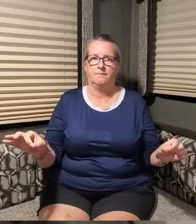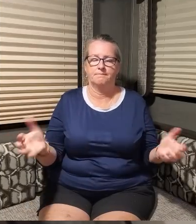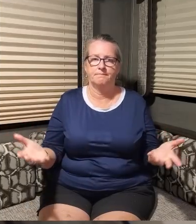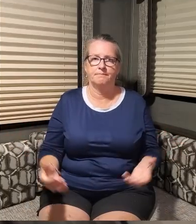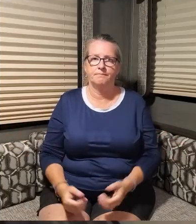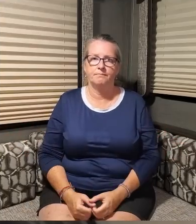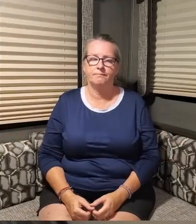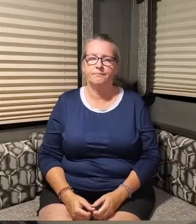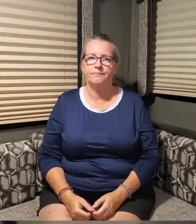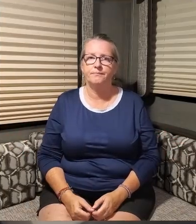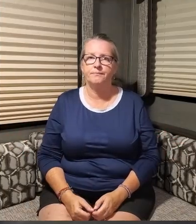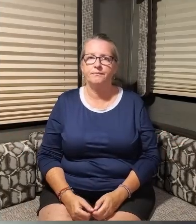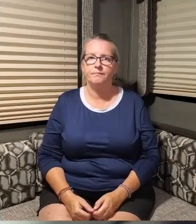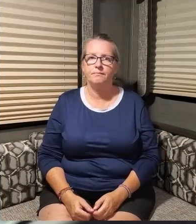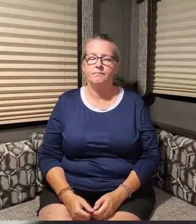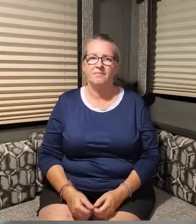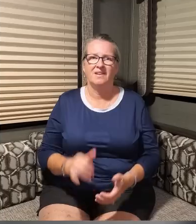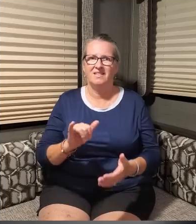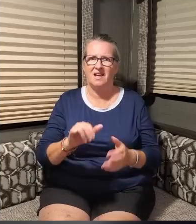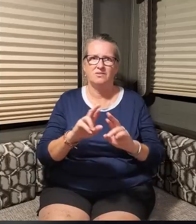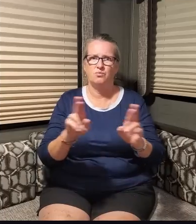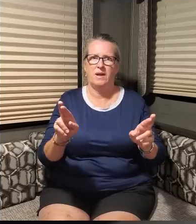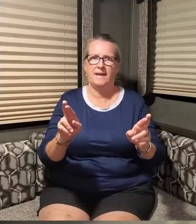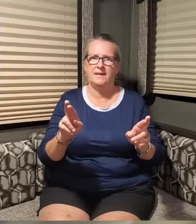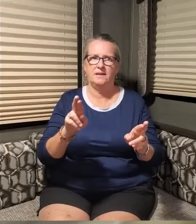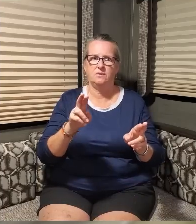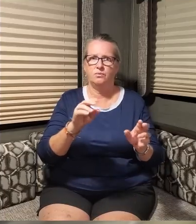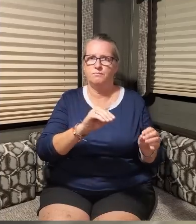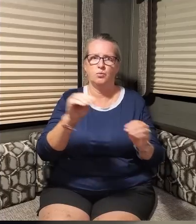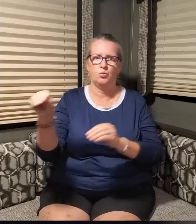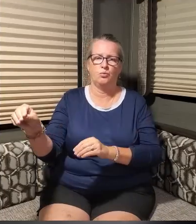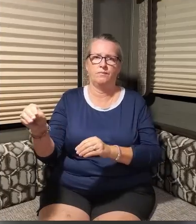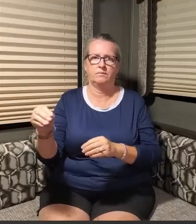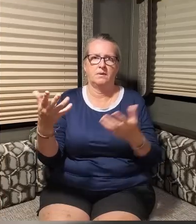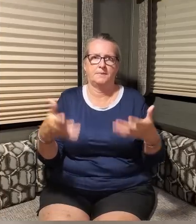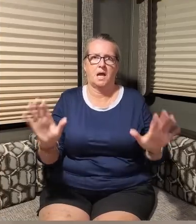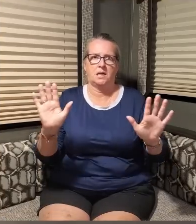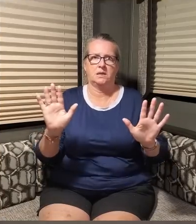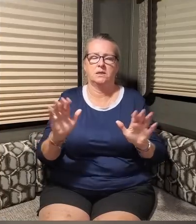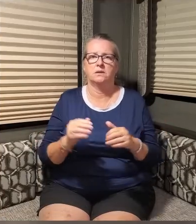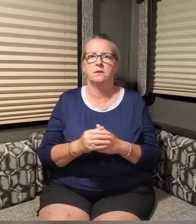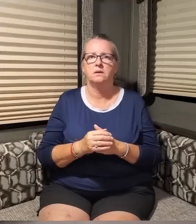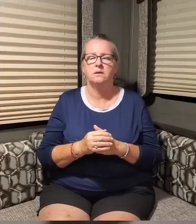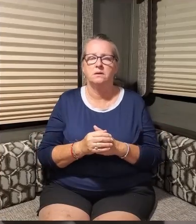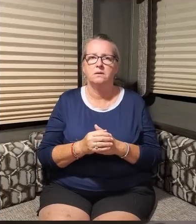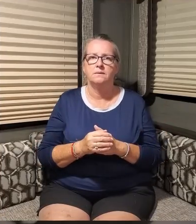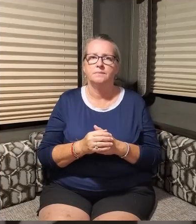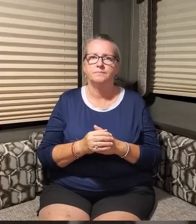clip it in the other side, and this thing's ready to go on a trip. We're done.